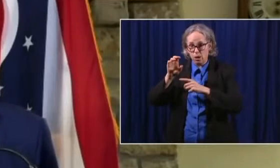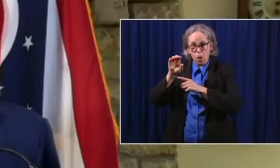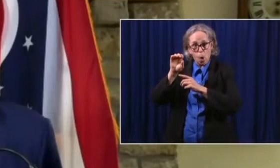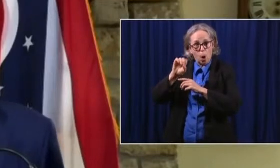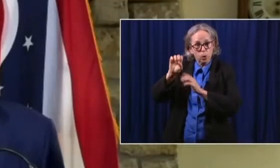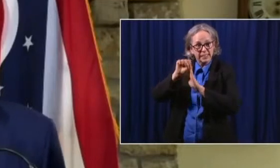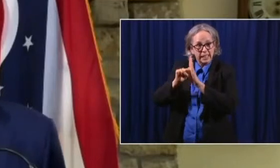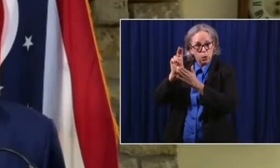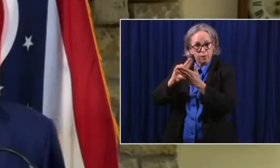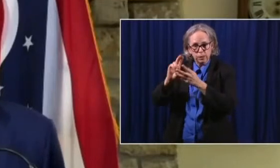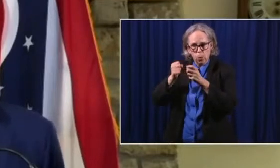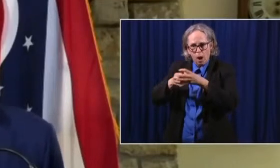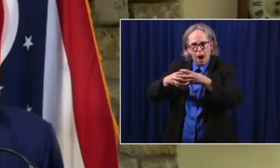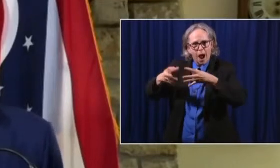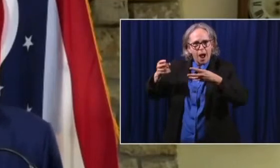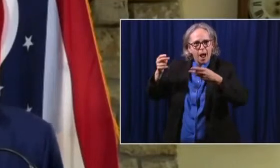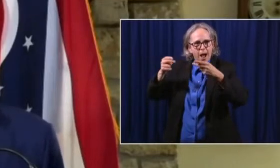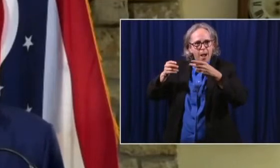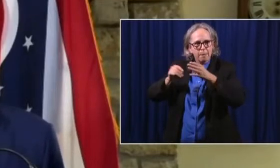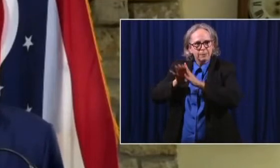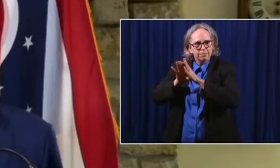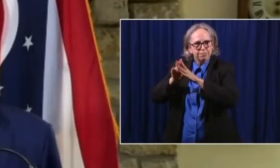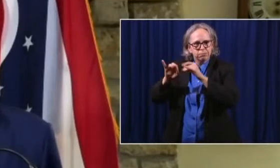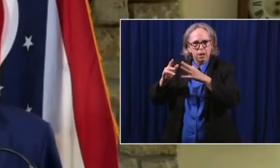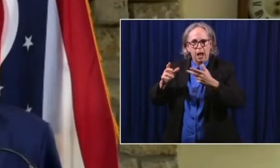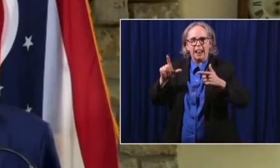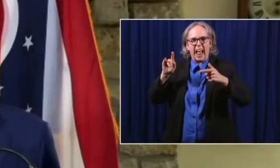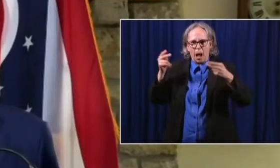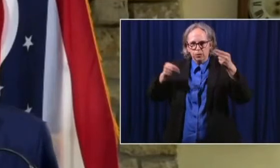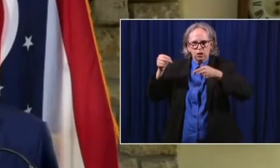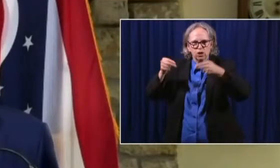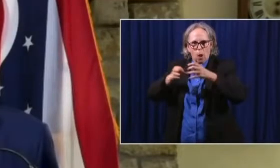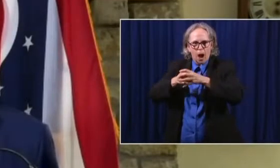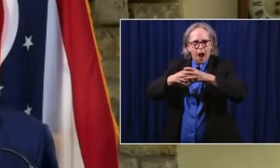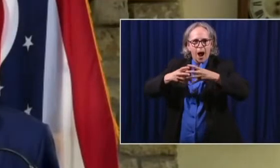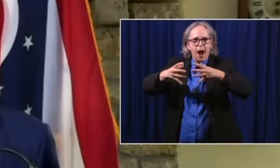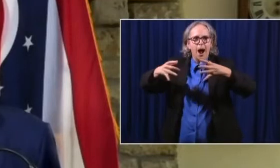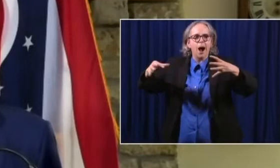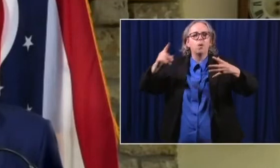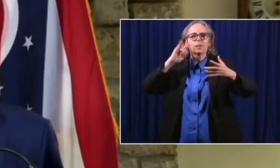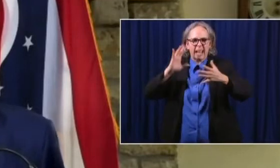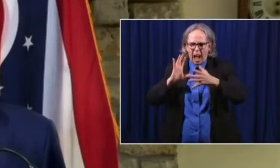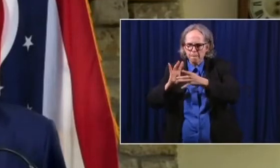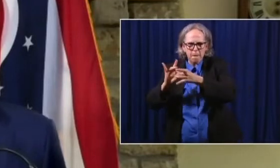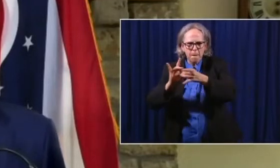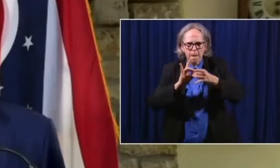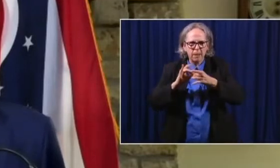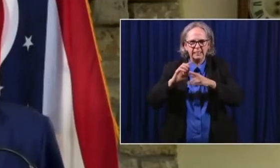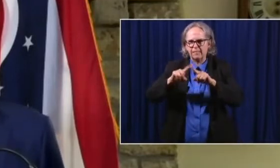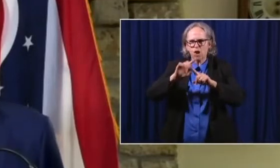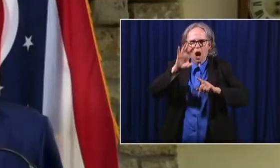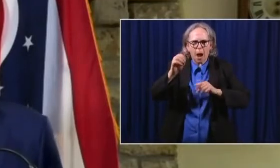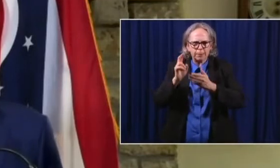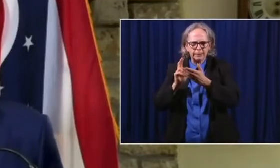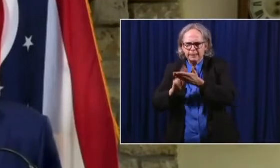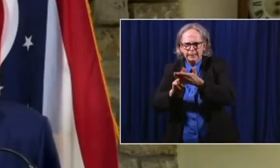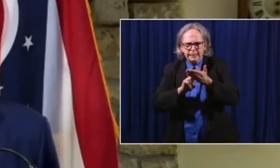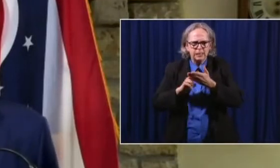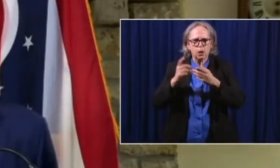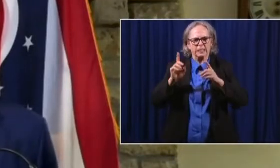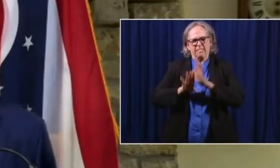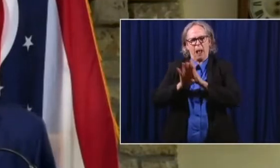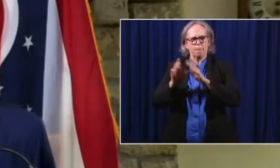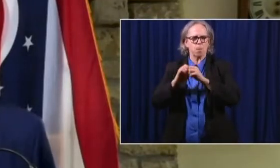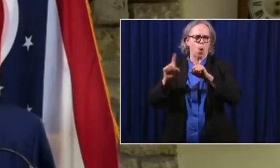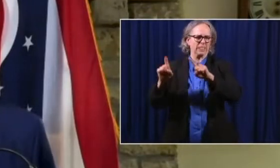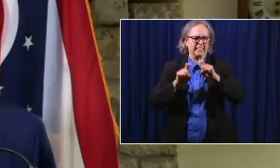labs. We have other contacts with other companies to do additional testing in Ohio. But let's